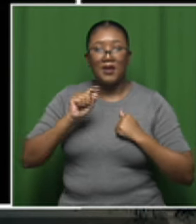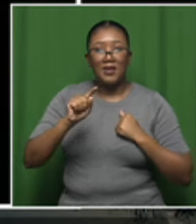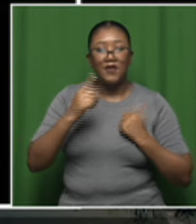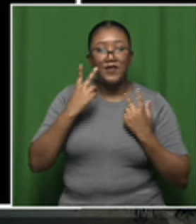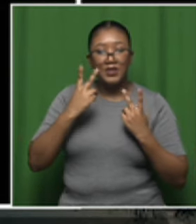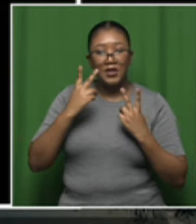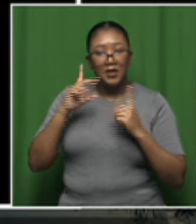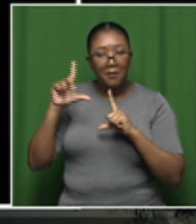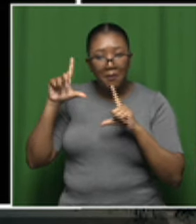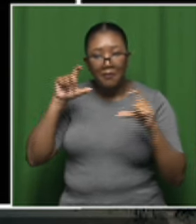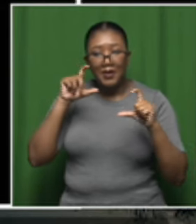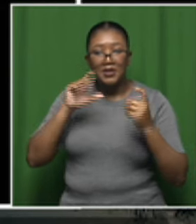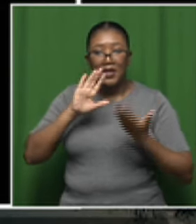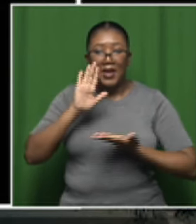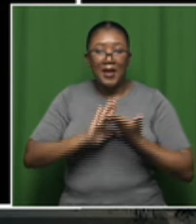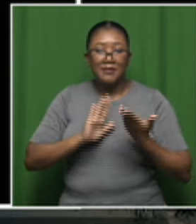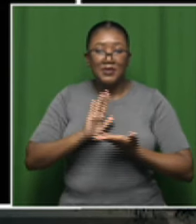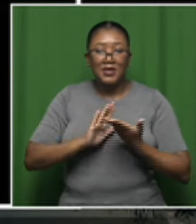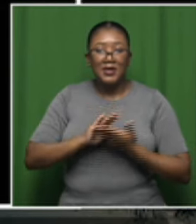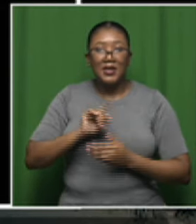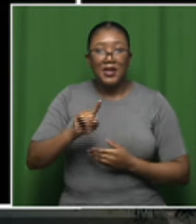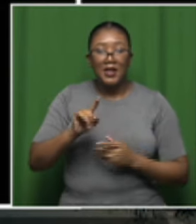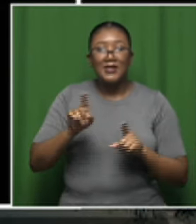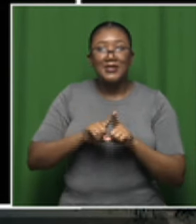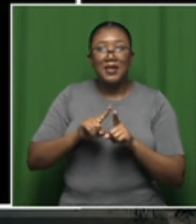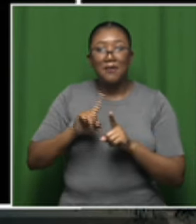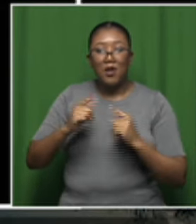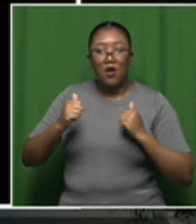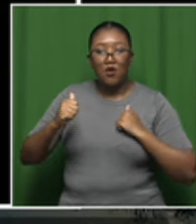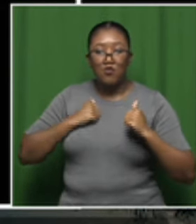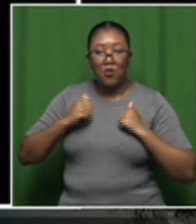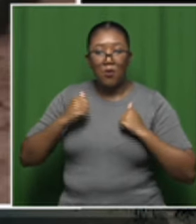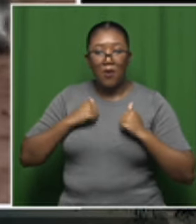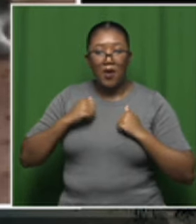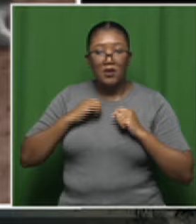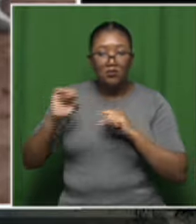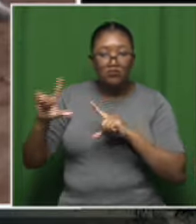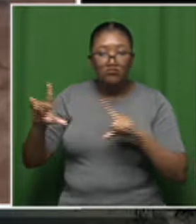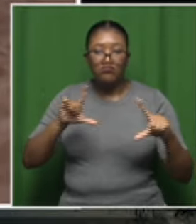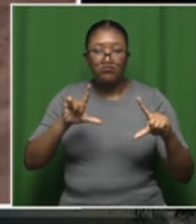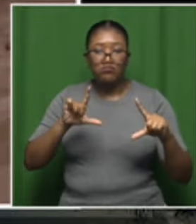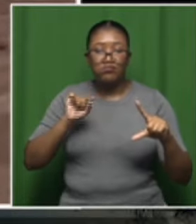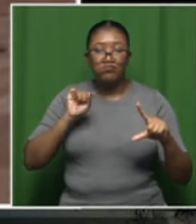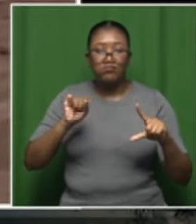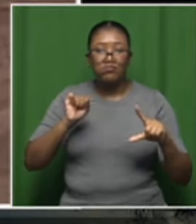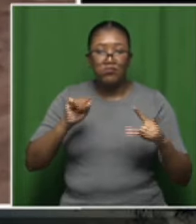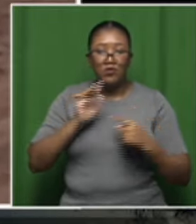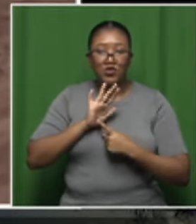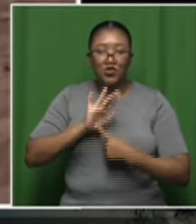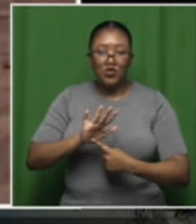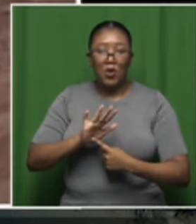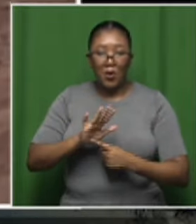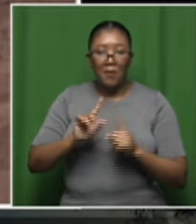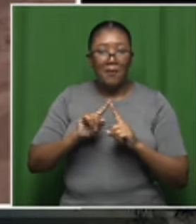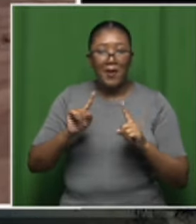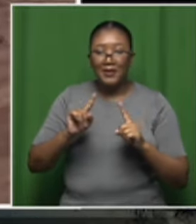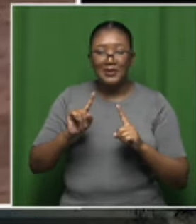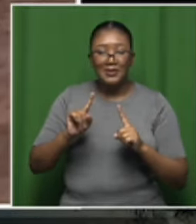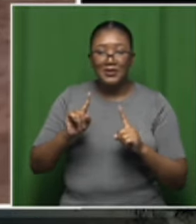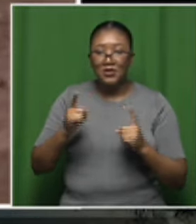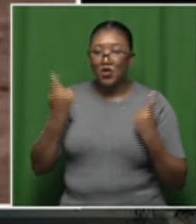pictures and updates by the Rwandan Broadcasting Corporation. And therefore, still you couldn't avoid